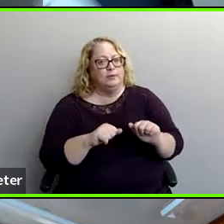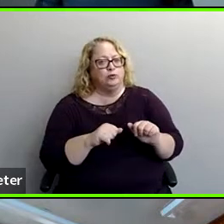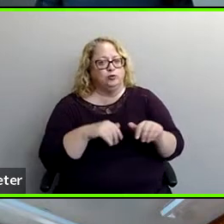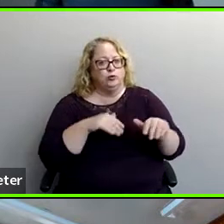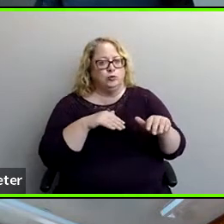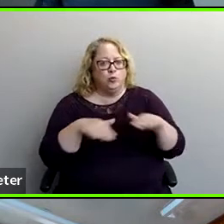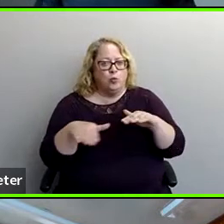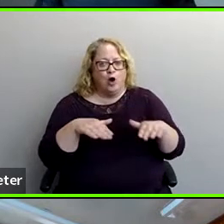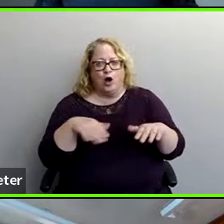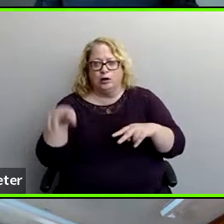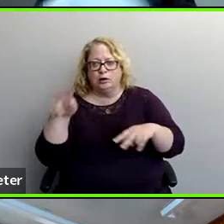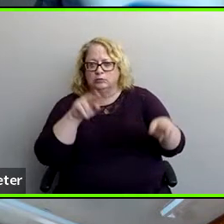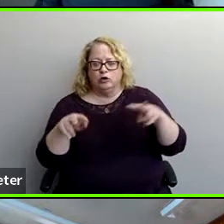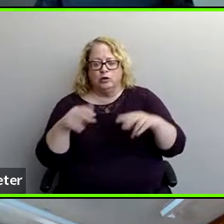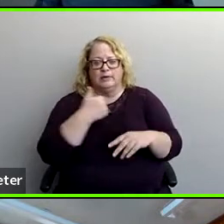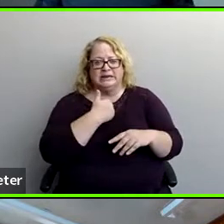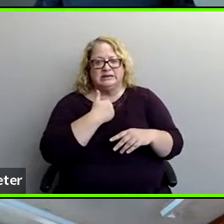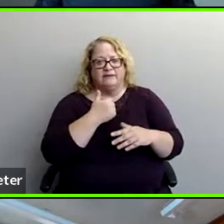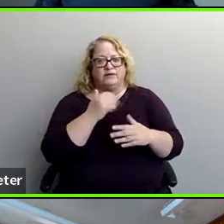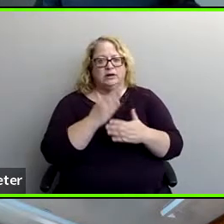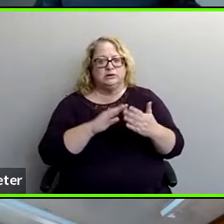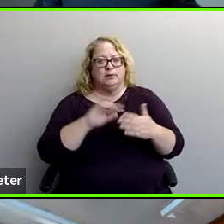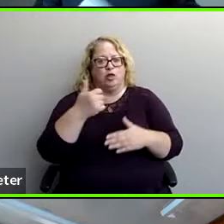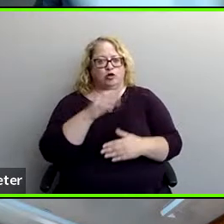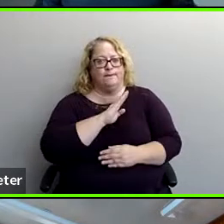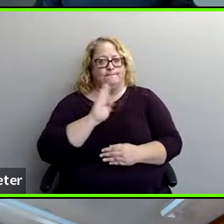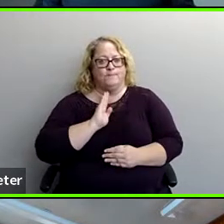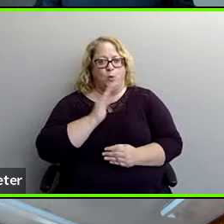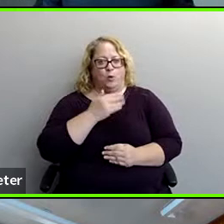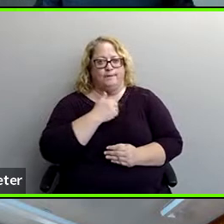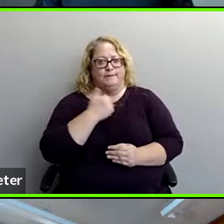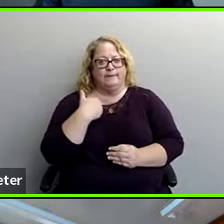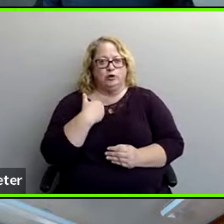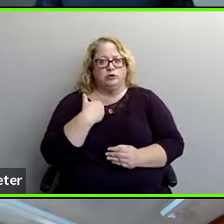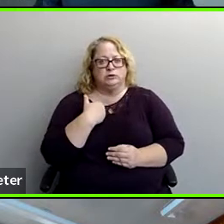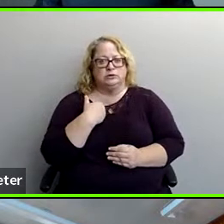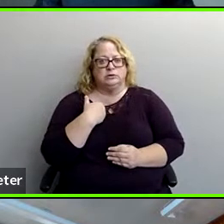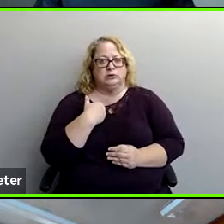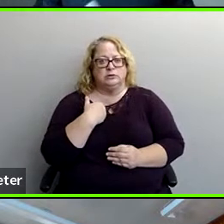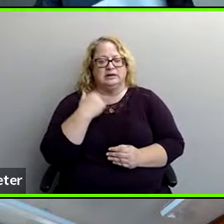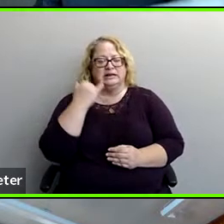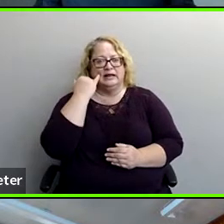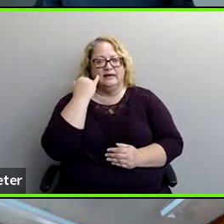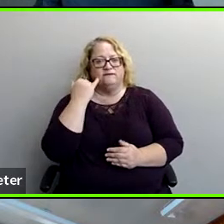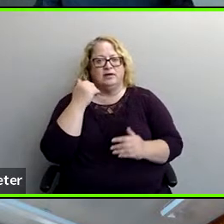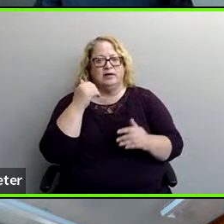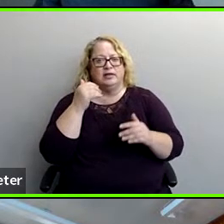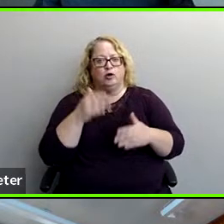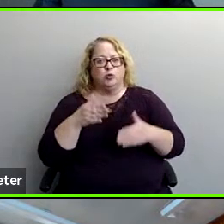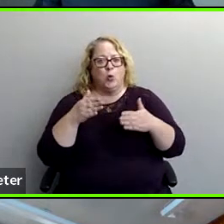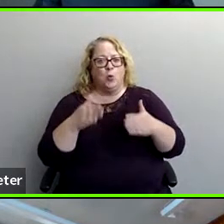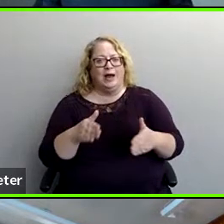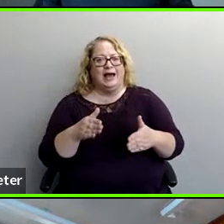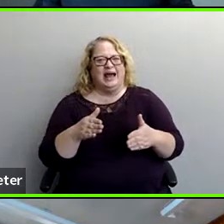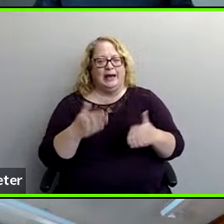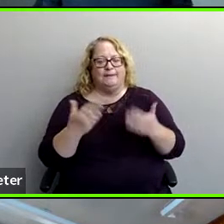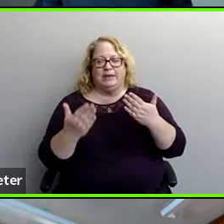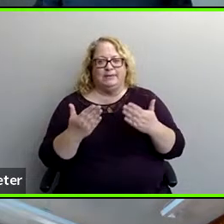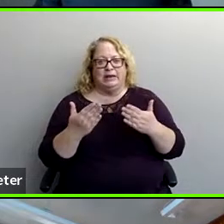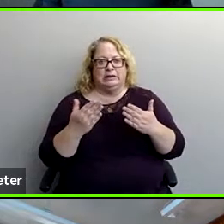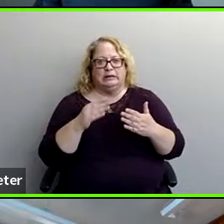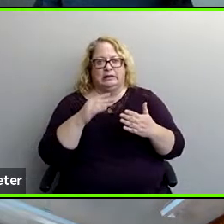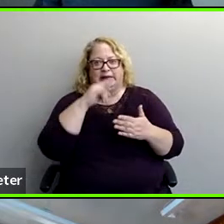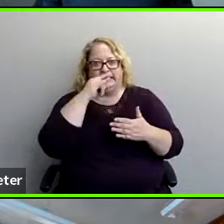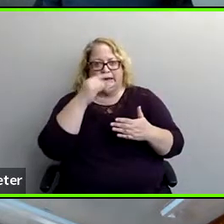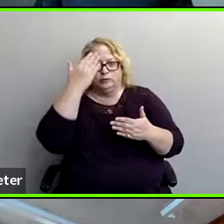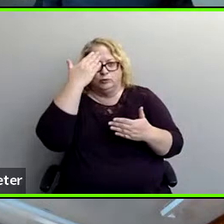see myself along with some of the other board members, I think that if in fact if there's some kind of way that the word is not getting out